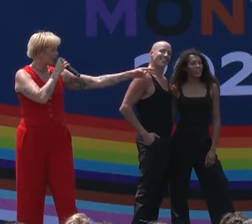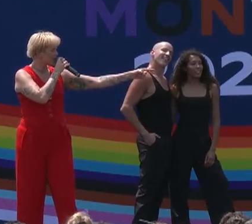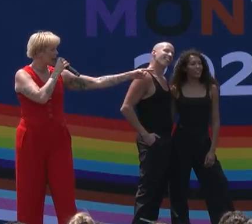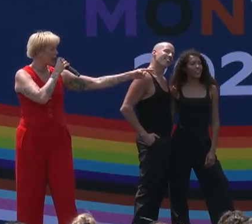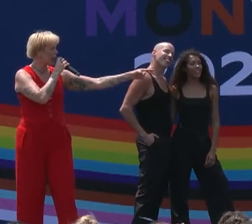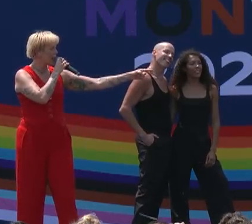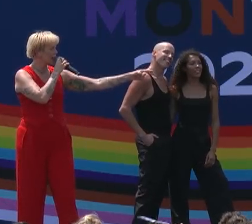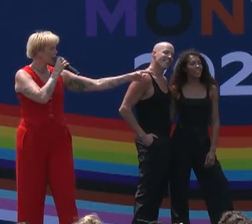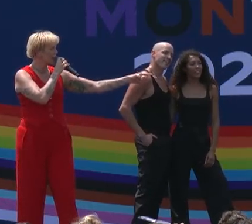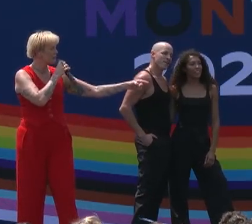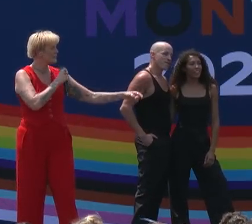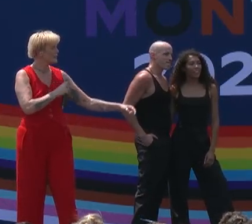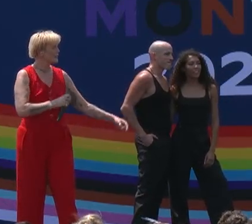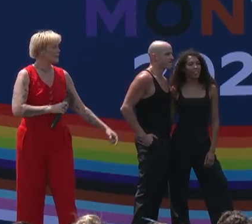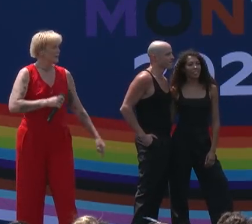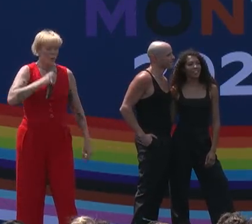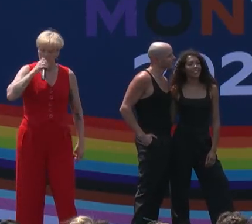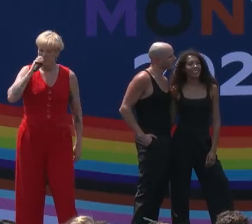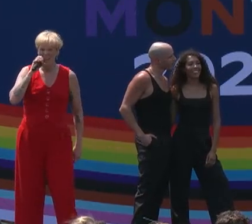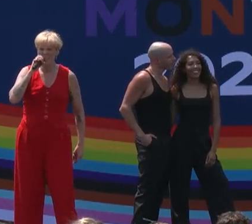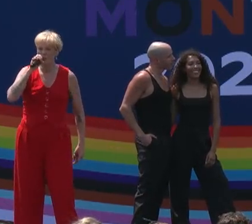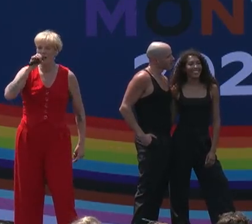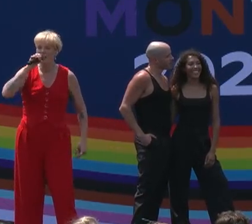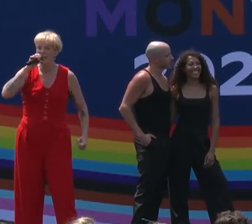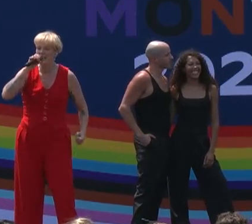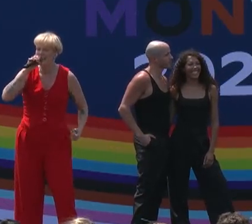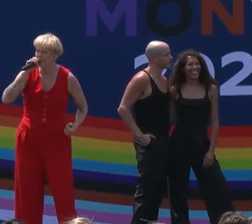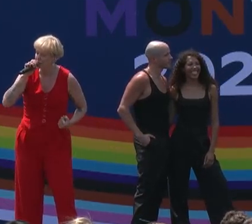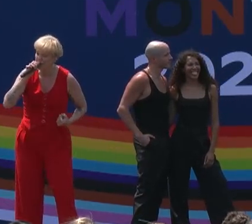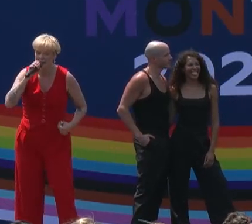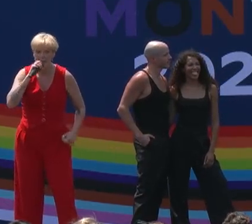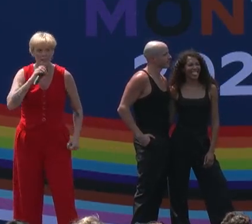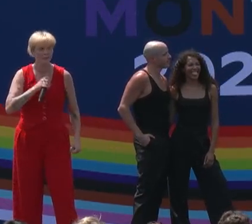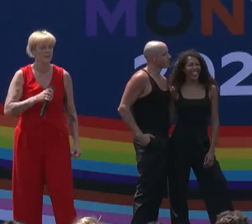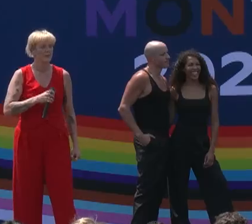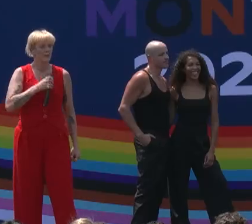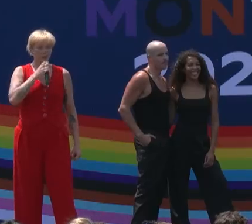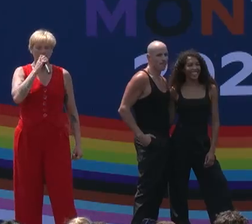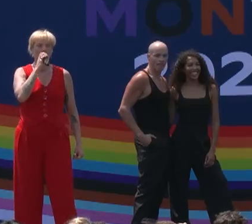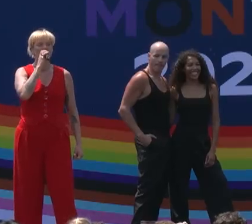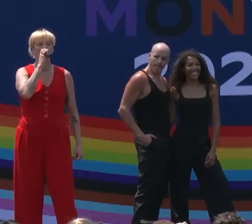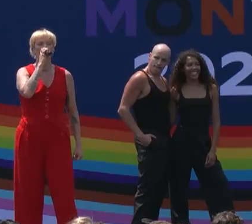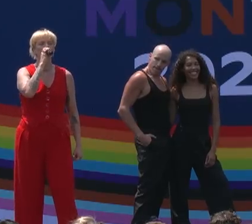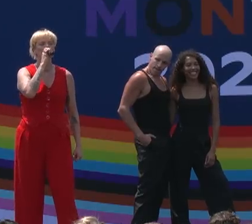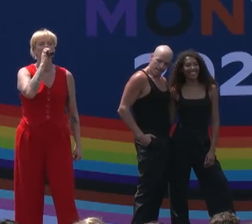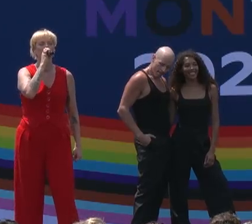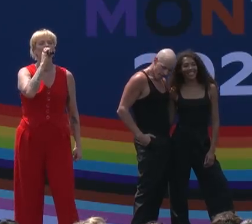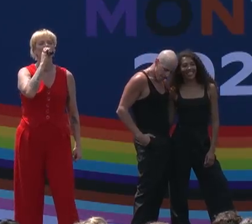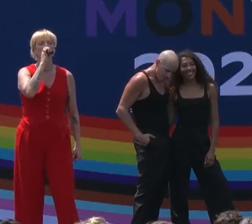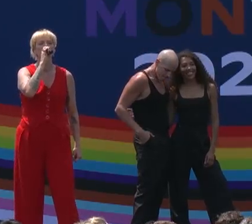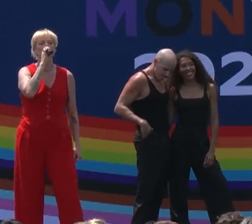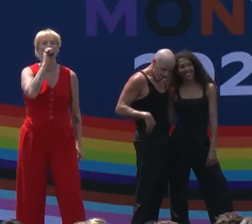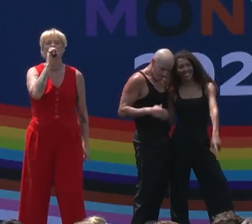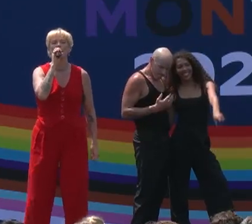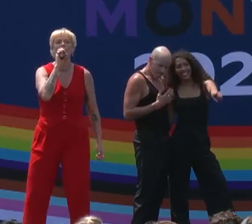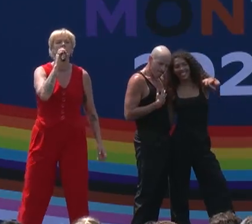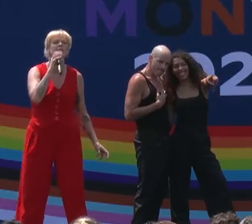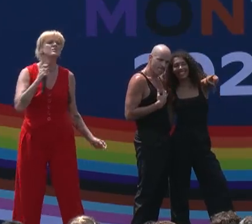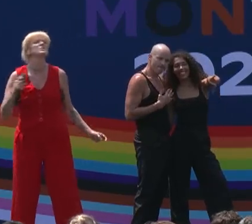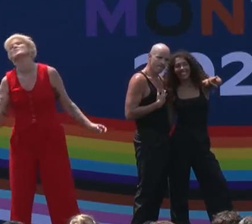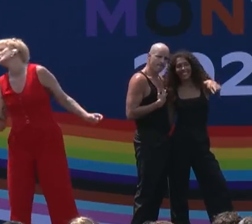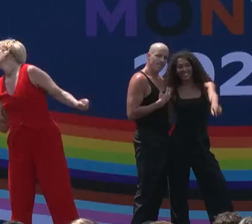this train's headed. But best believe me, you're not gonna get in.